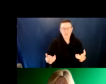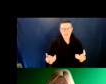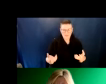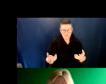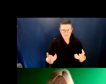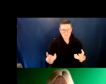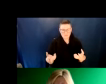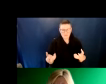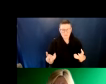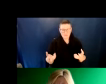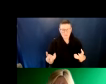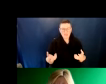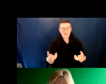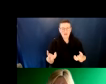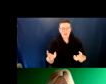on quickly,